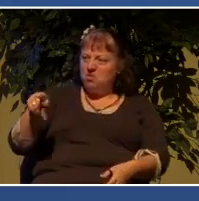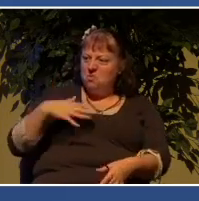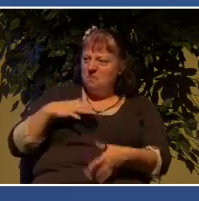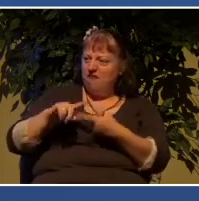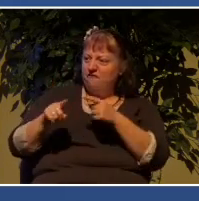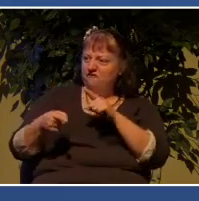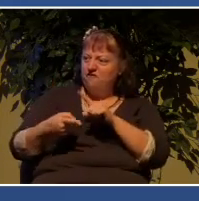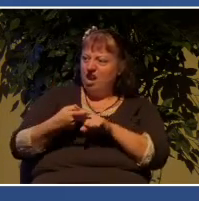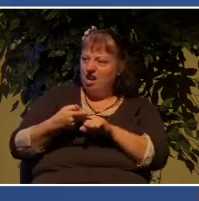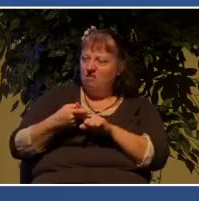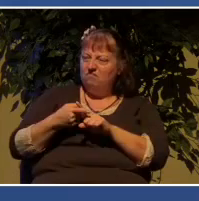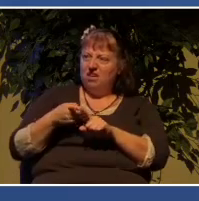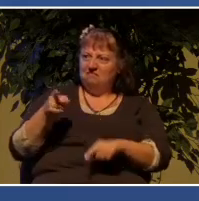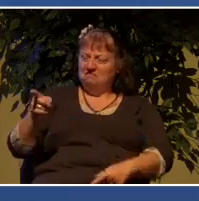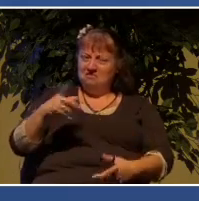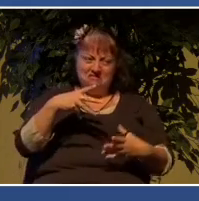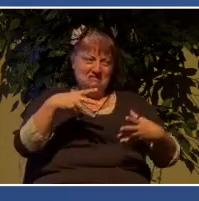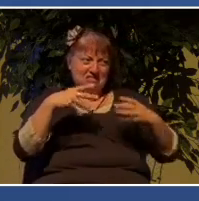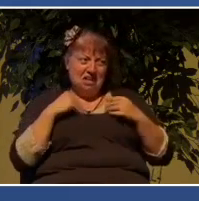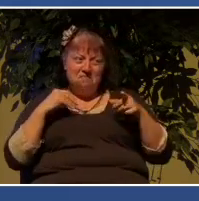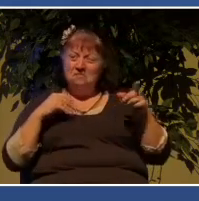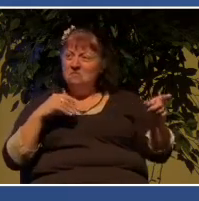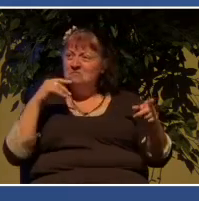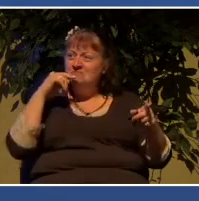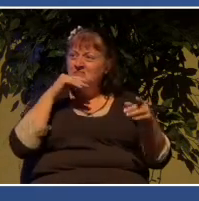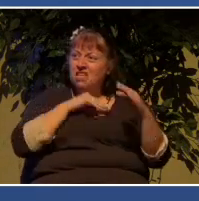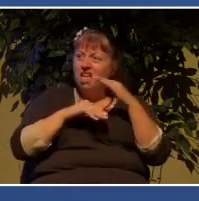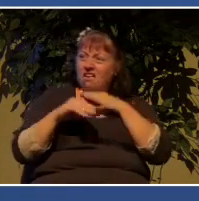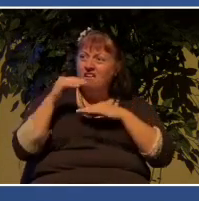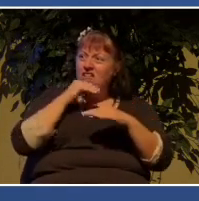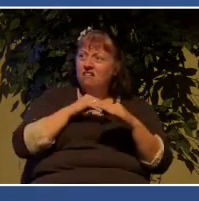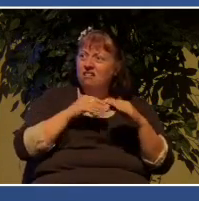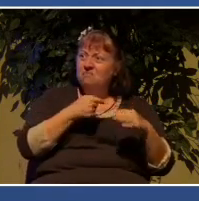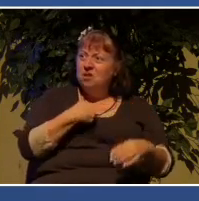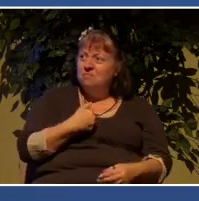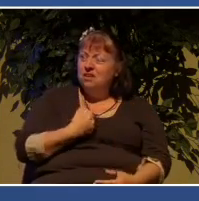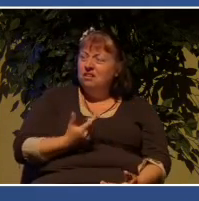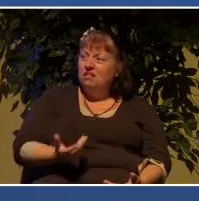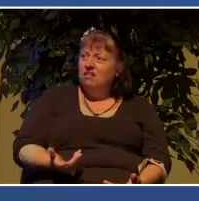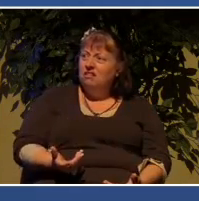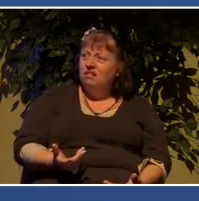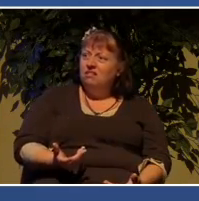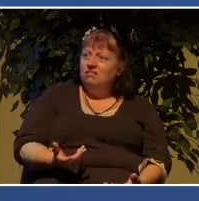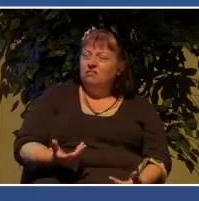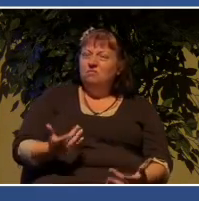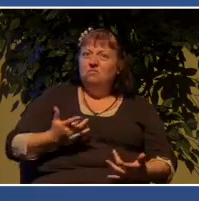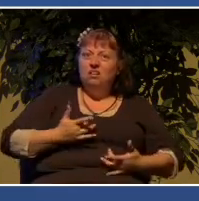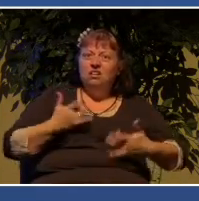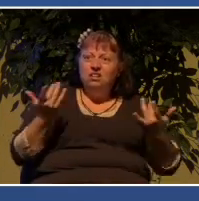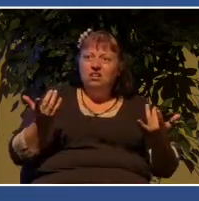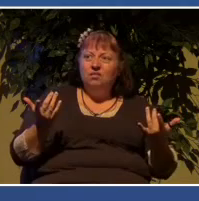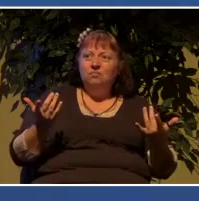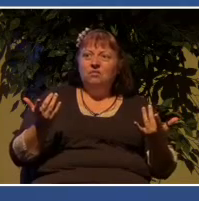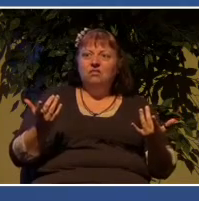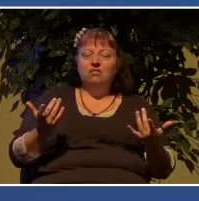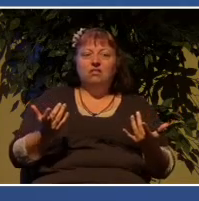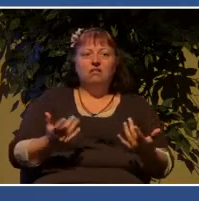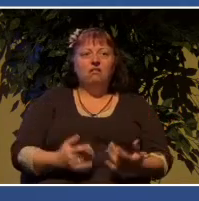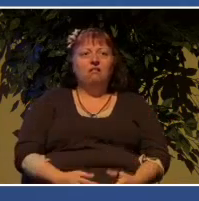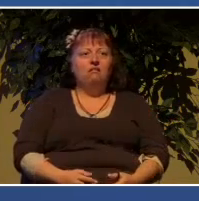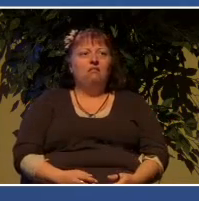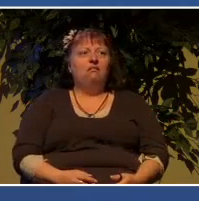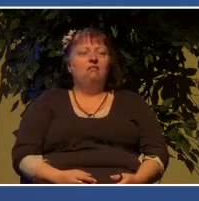said to myself, what in the world is going on? And in the middle of feeling very thoroughly sorry for